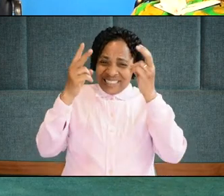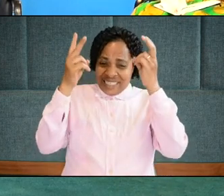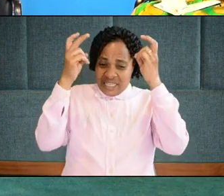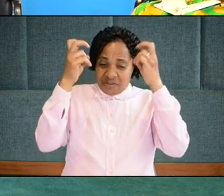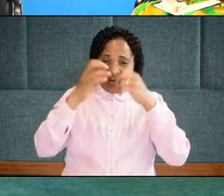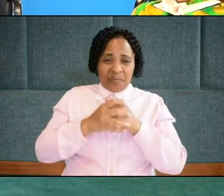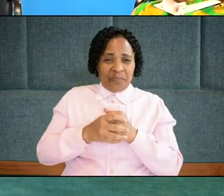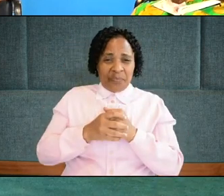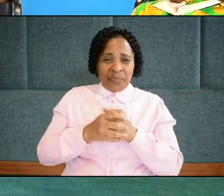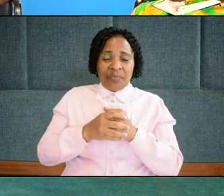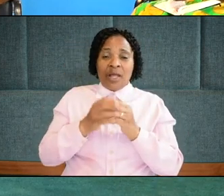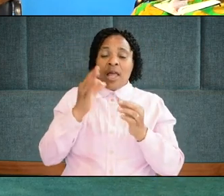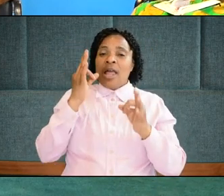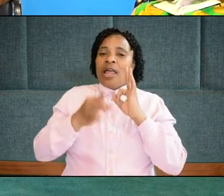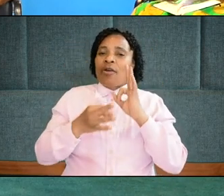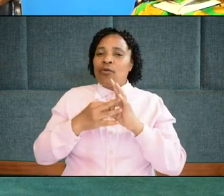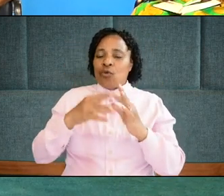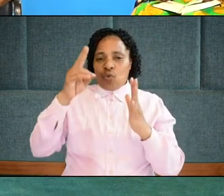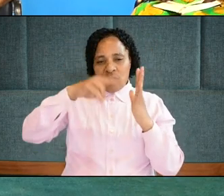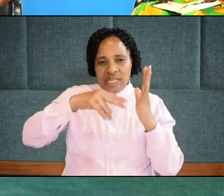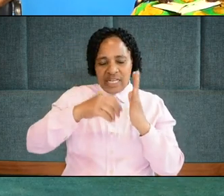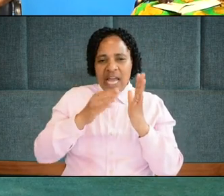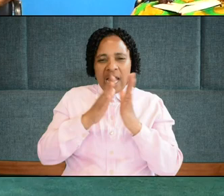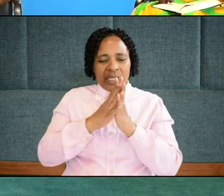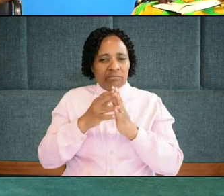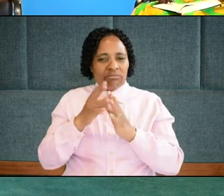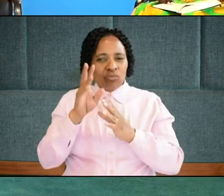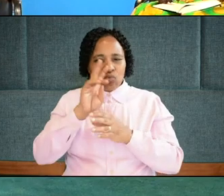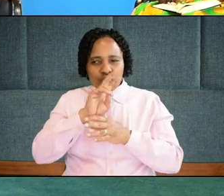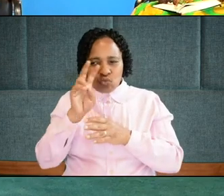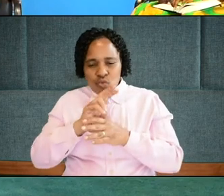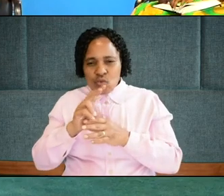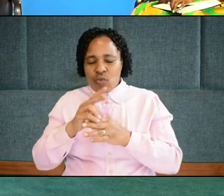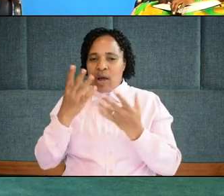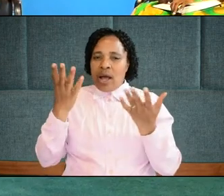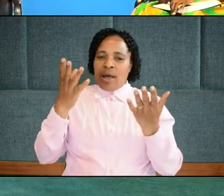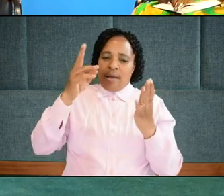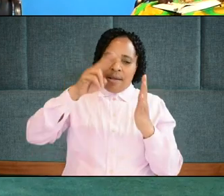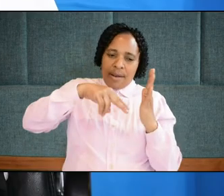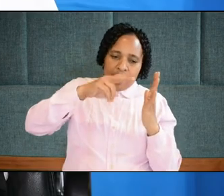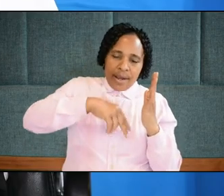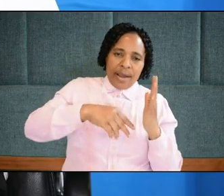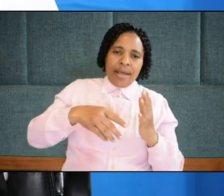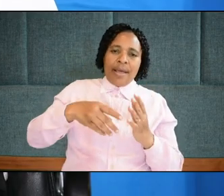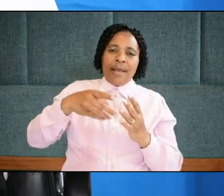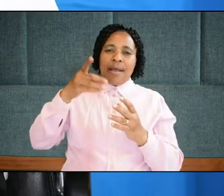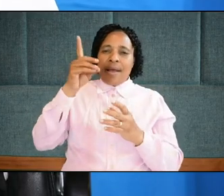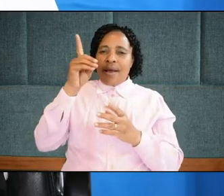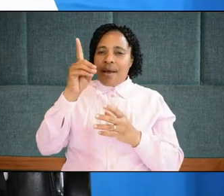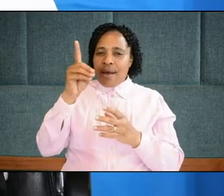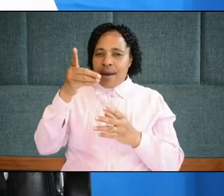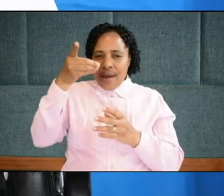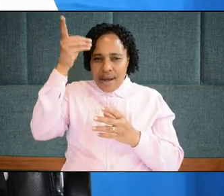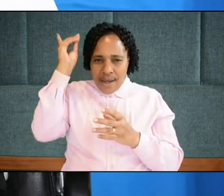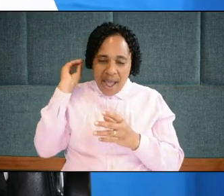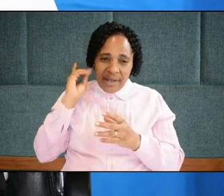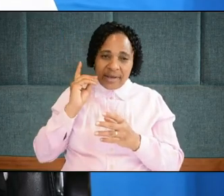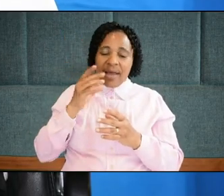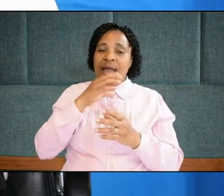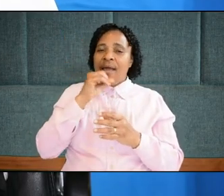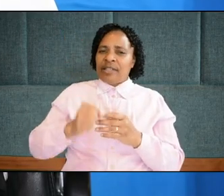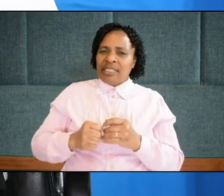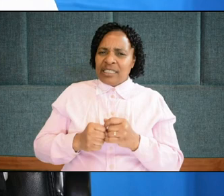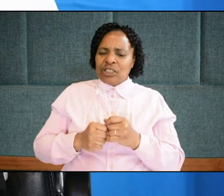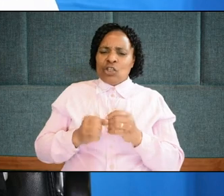and you look at the Dark Ages and you see how the devil used even religious leaders